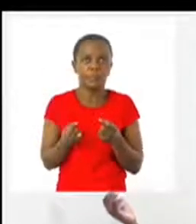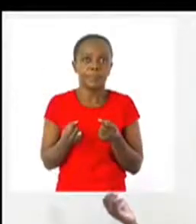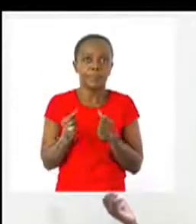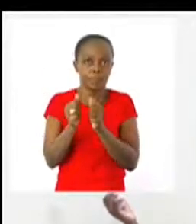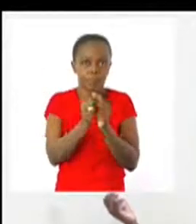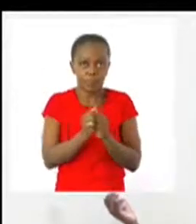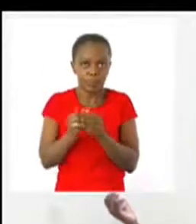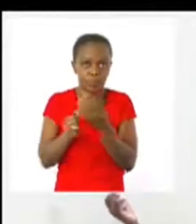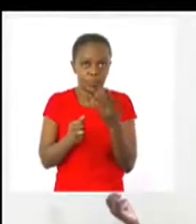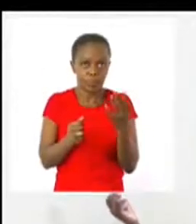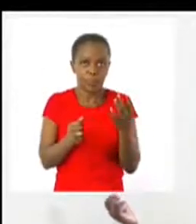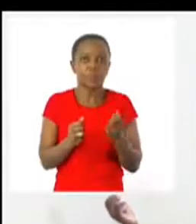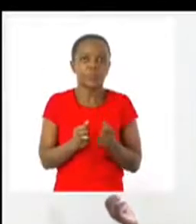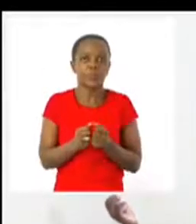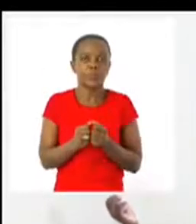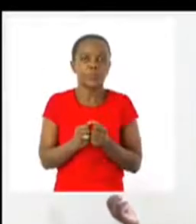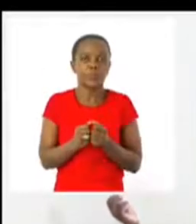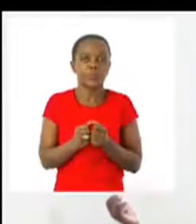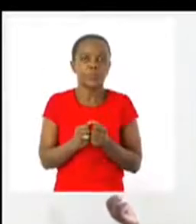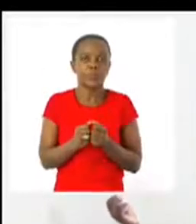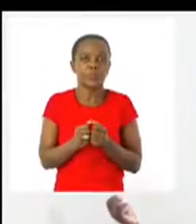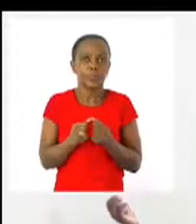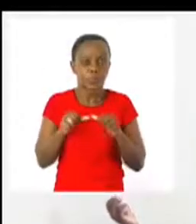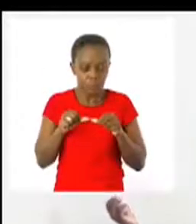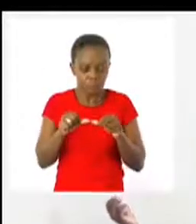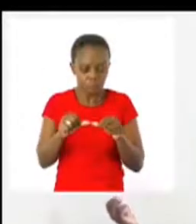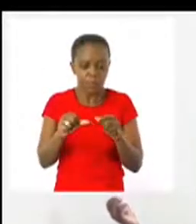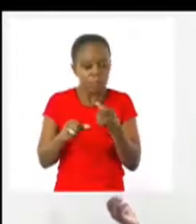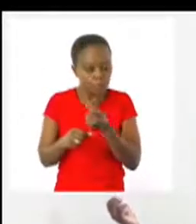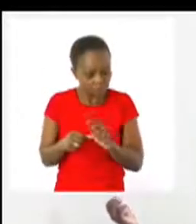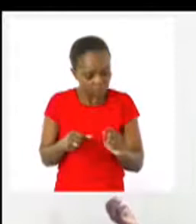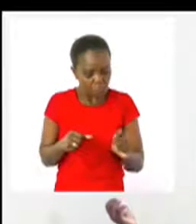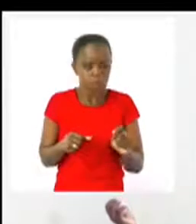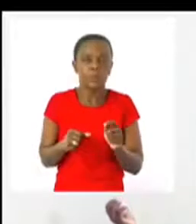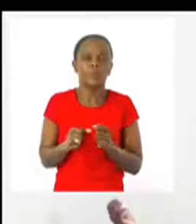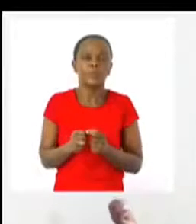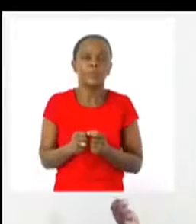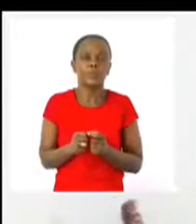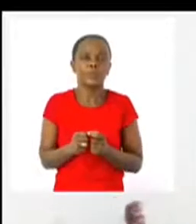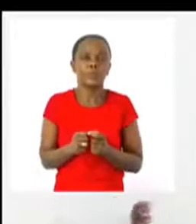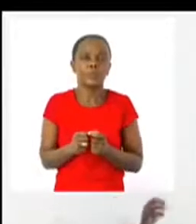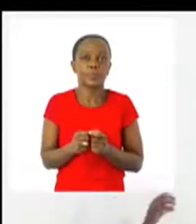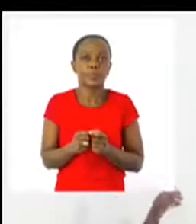together. And as I'm counting, you're also writing down your answer.